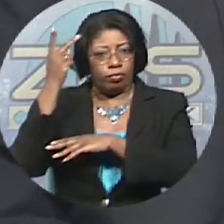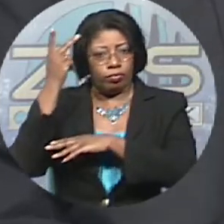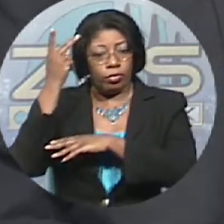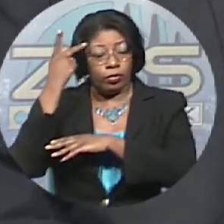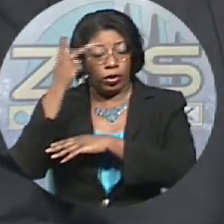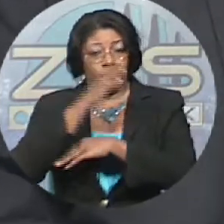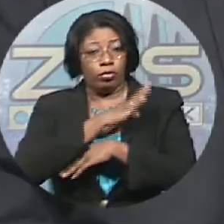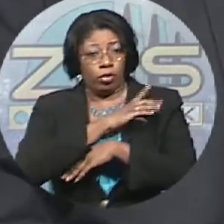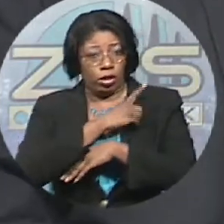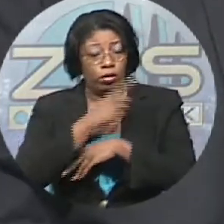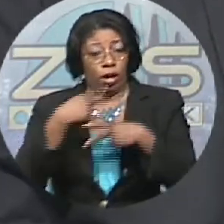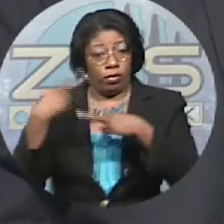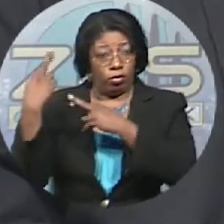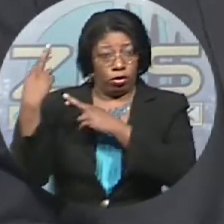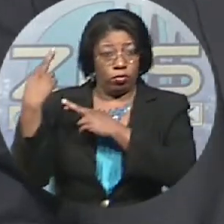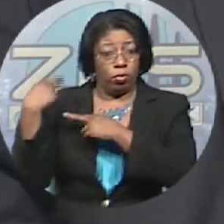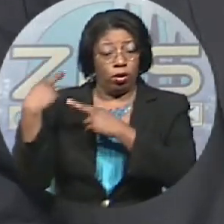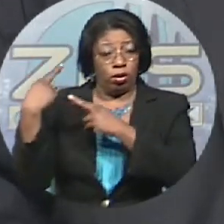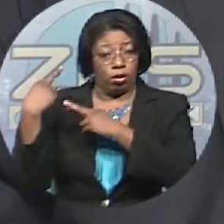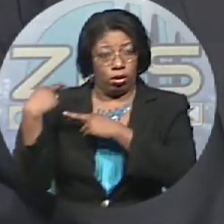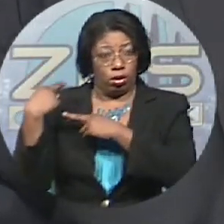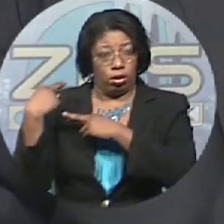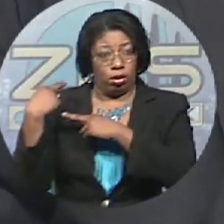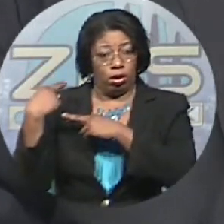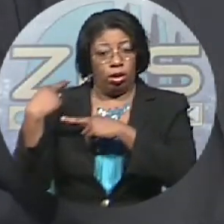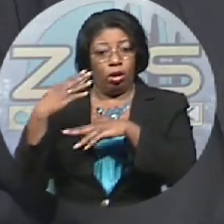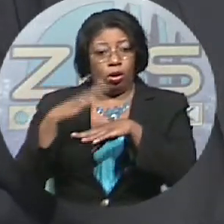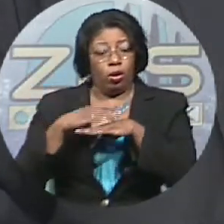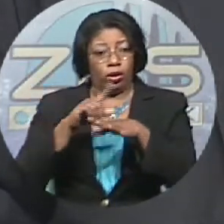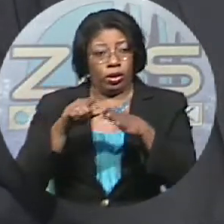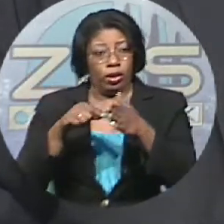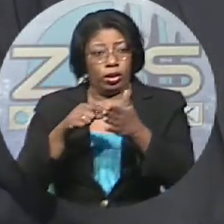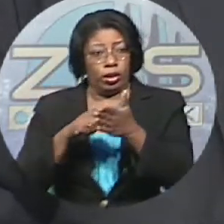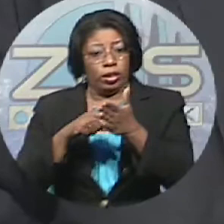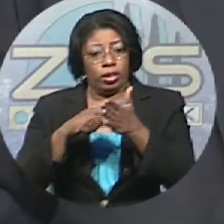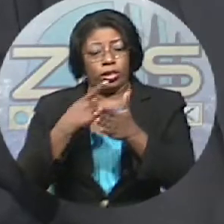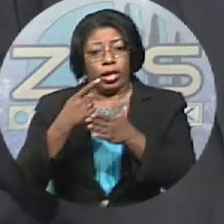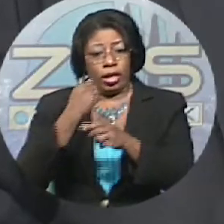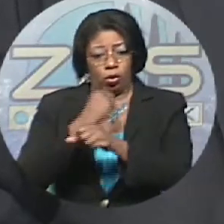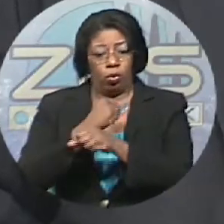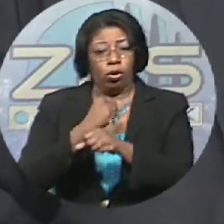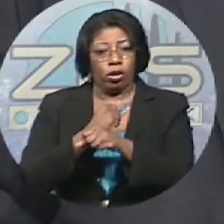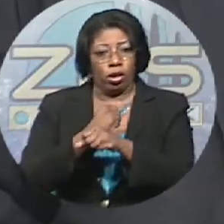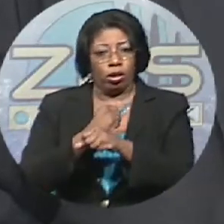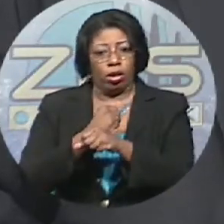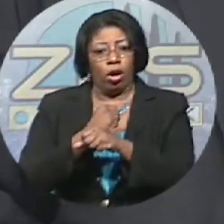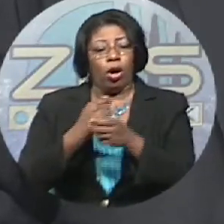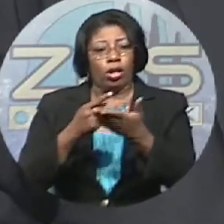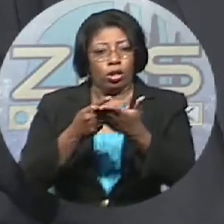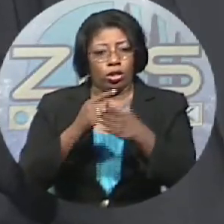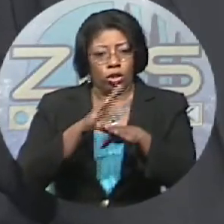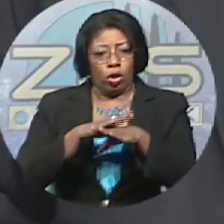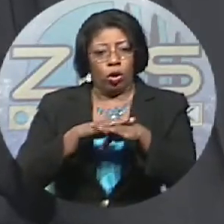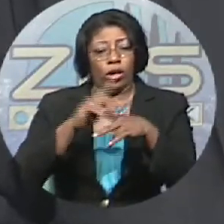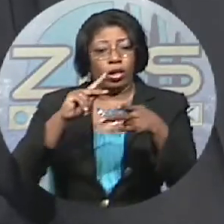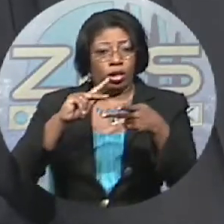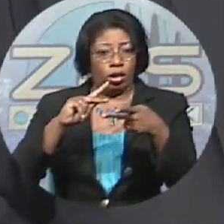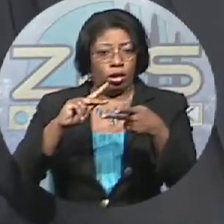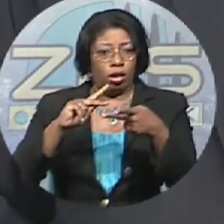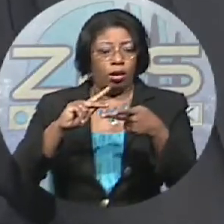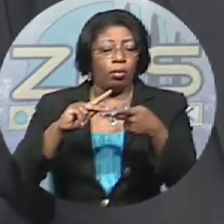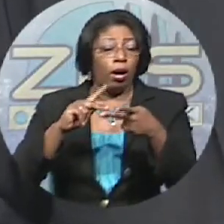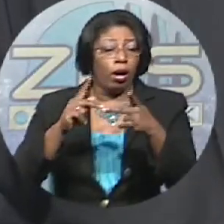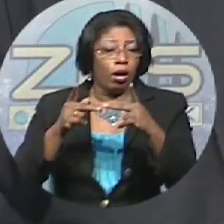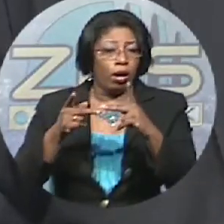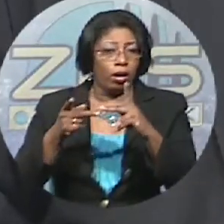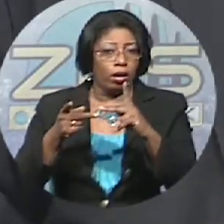has responsibility of the critically challenged government agency, says they are working out final negotiations with partners. And as Janae Noel